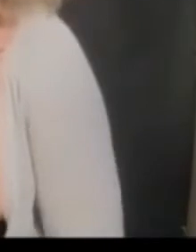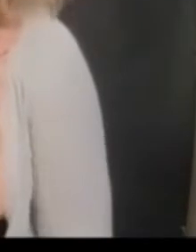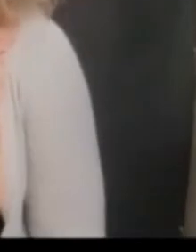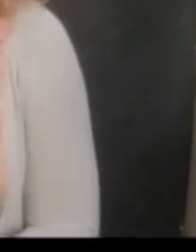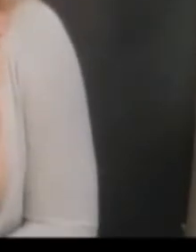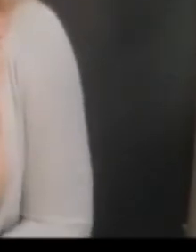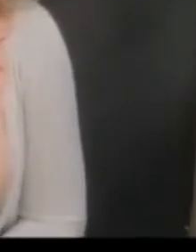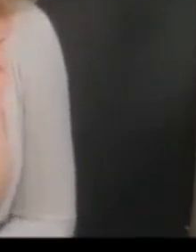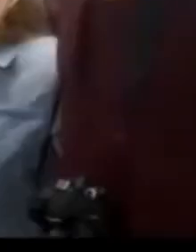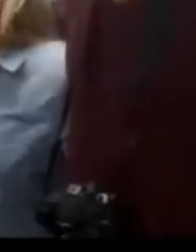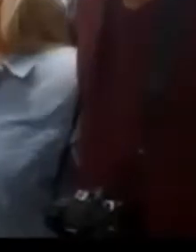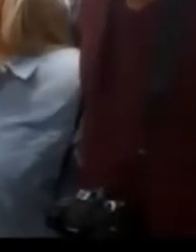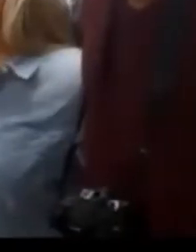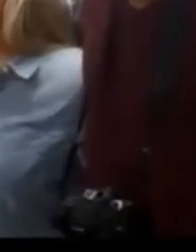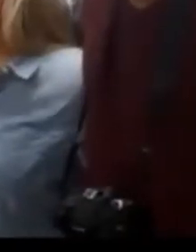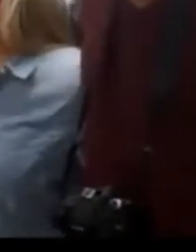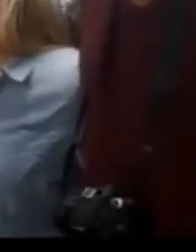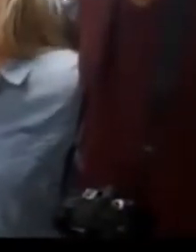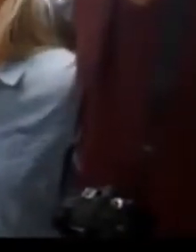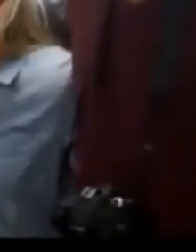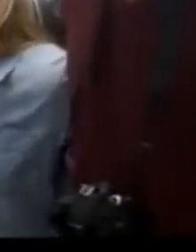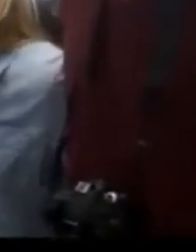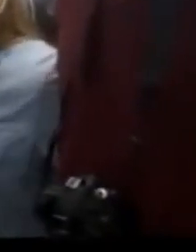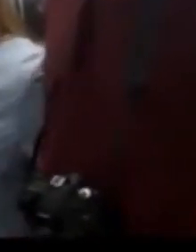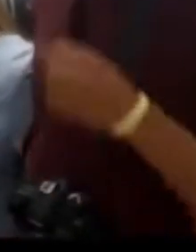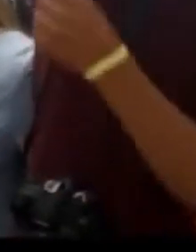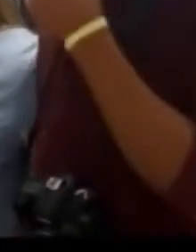class of 2015. Class of